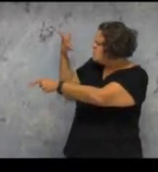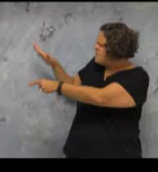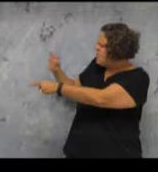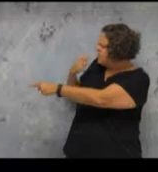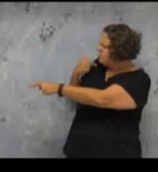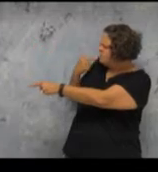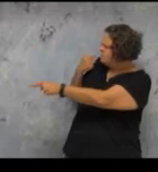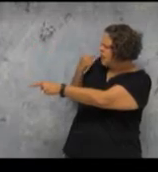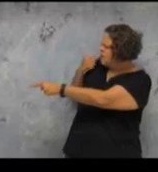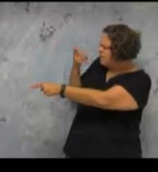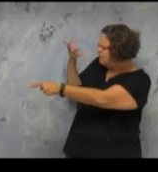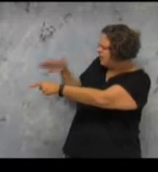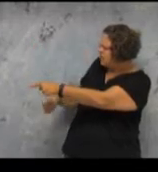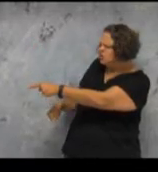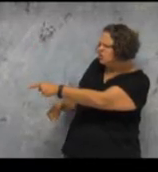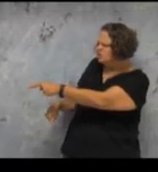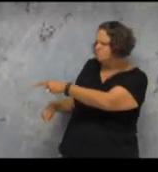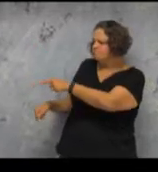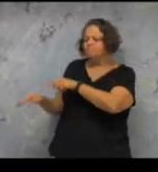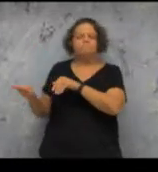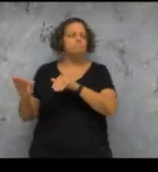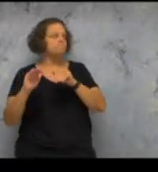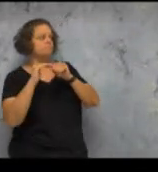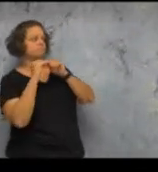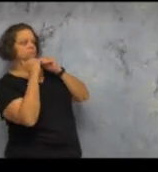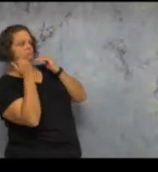orange. And they did.